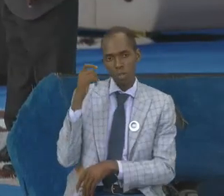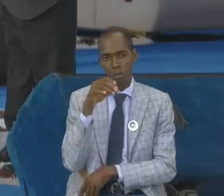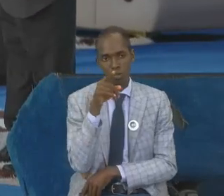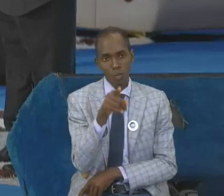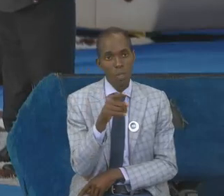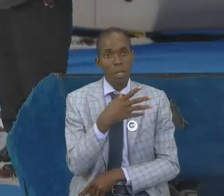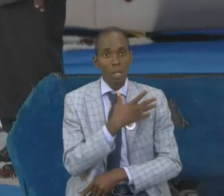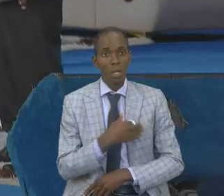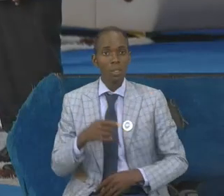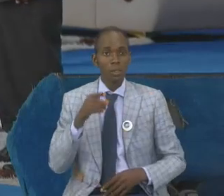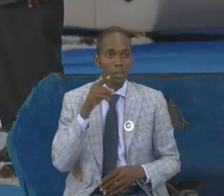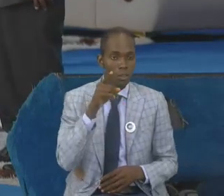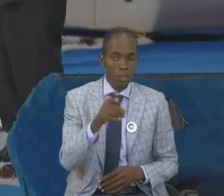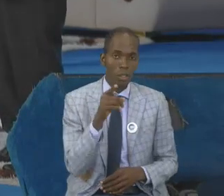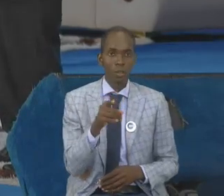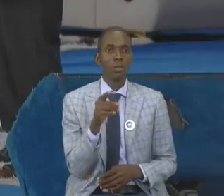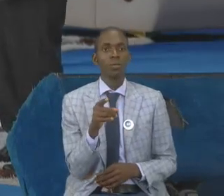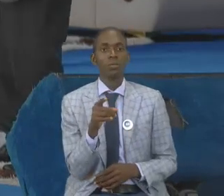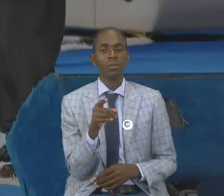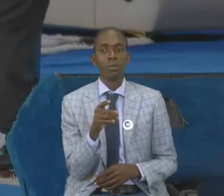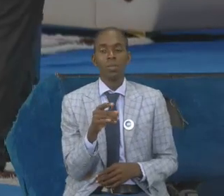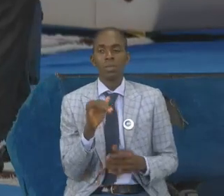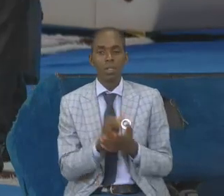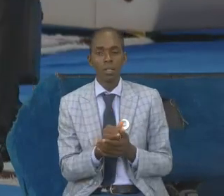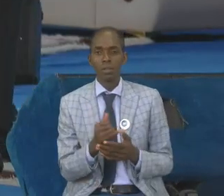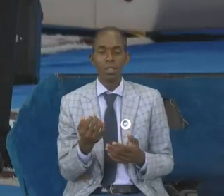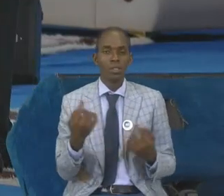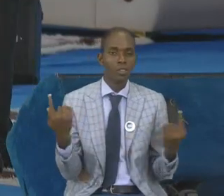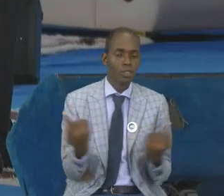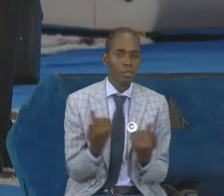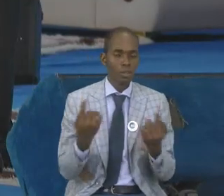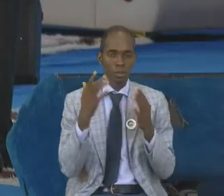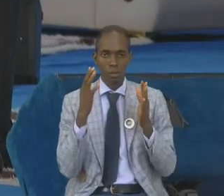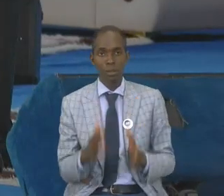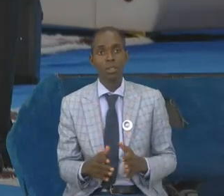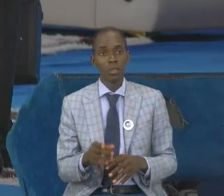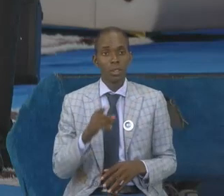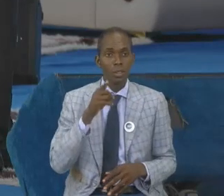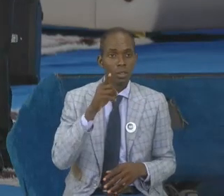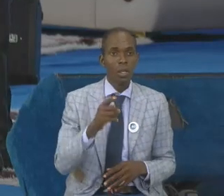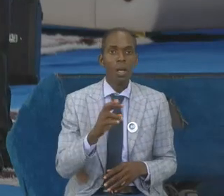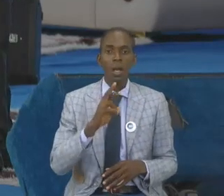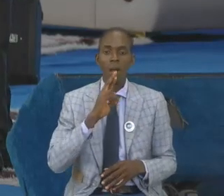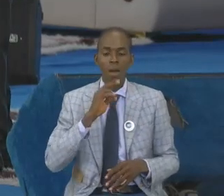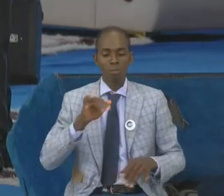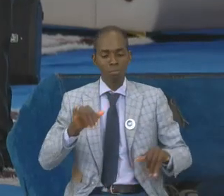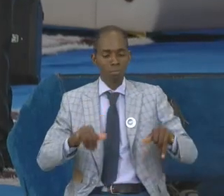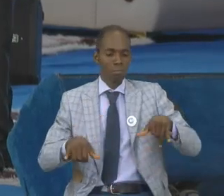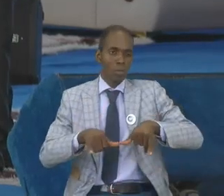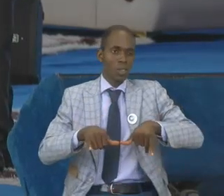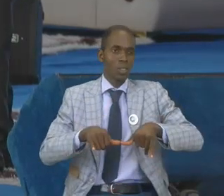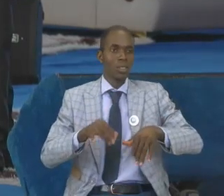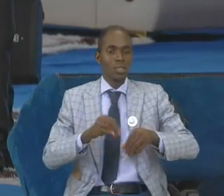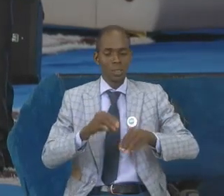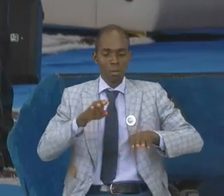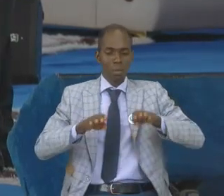thou, brazen man, profane man, thou art weighed in the balances and art